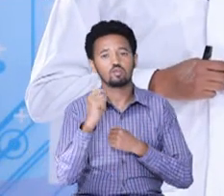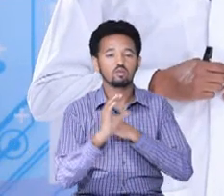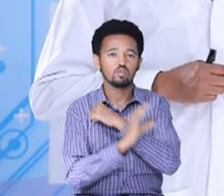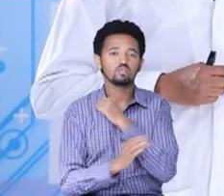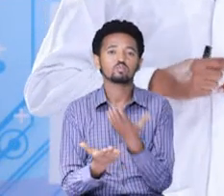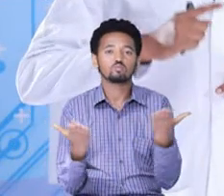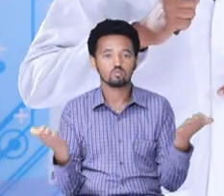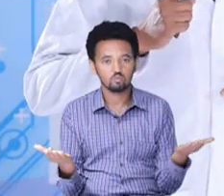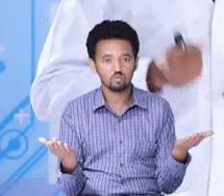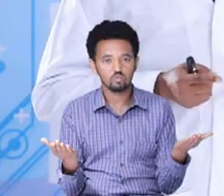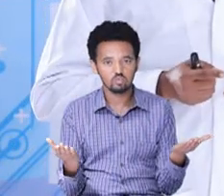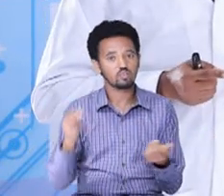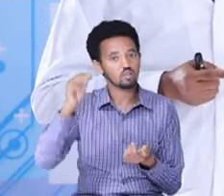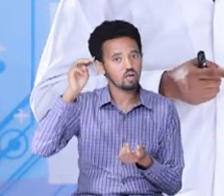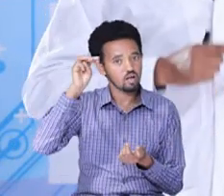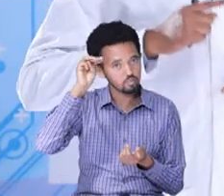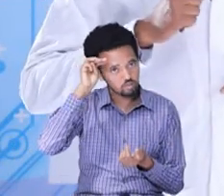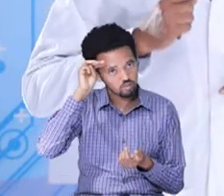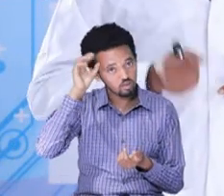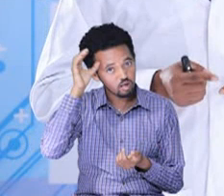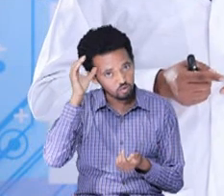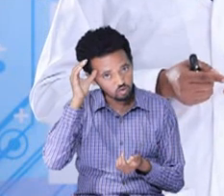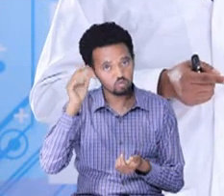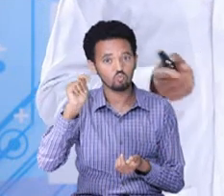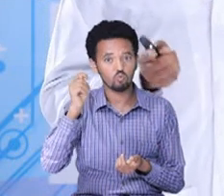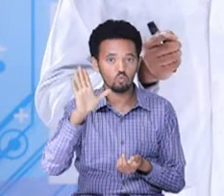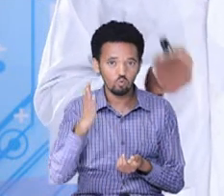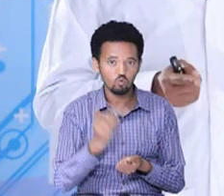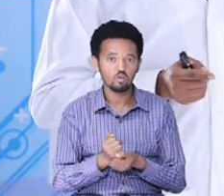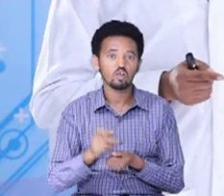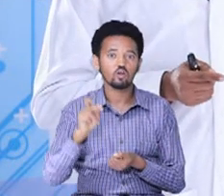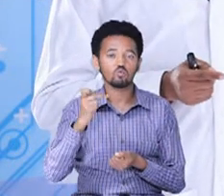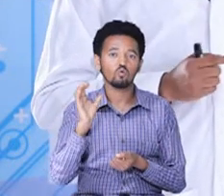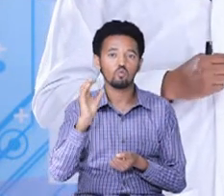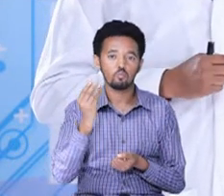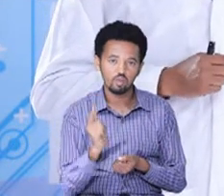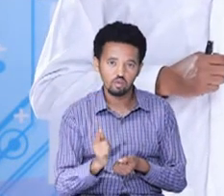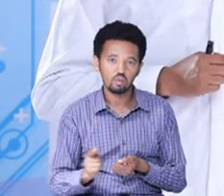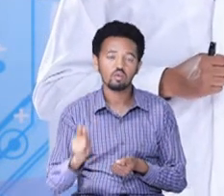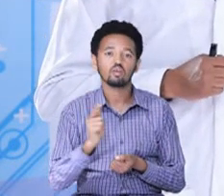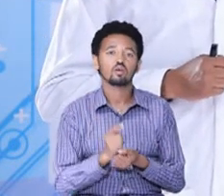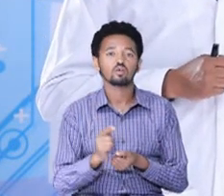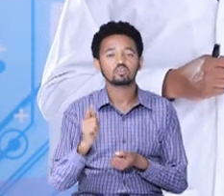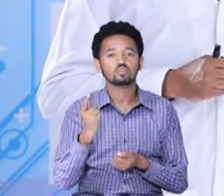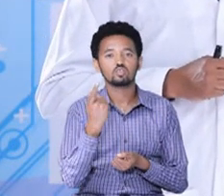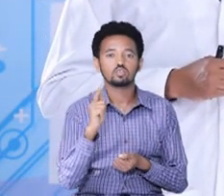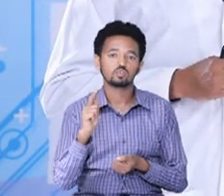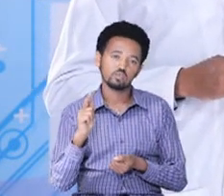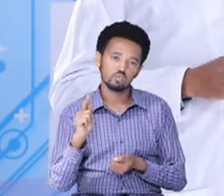were Cameroon, Togo, Dahomey or Benin,